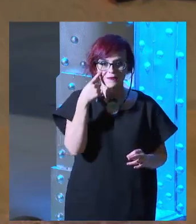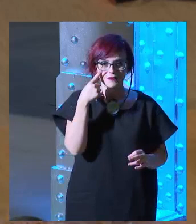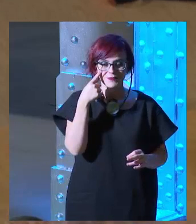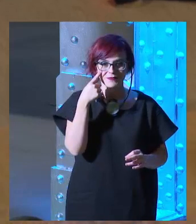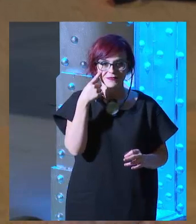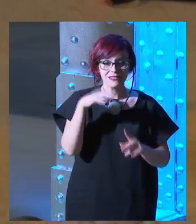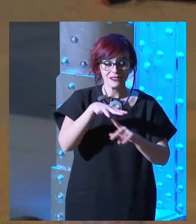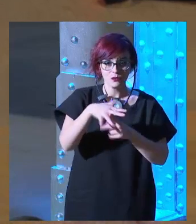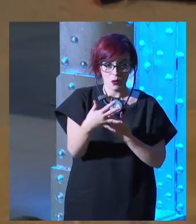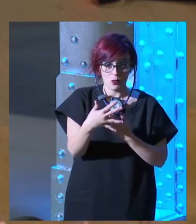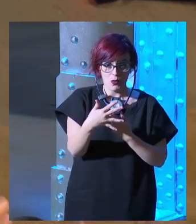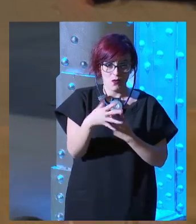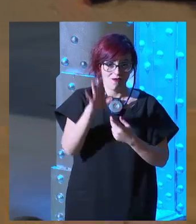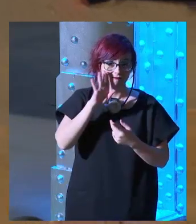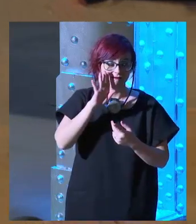that sense,